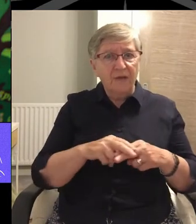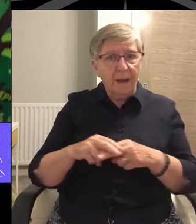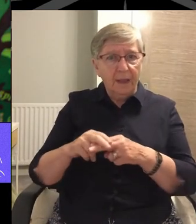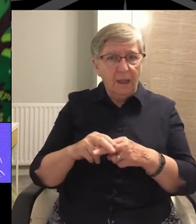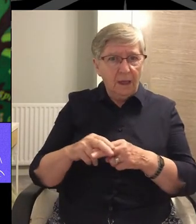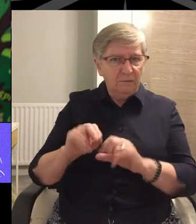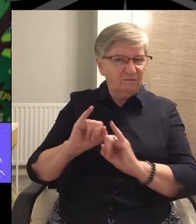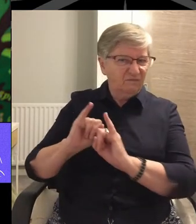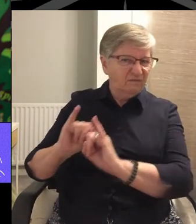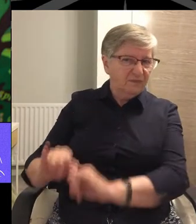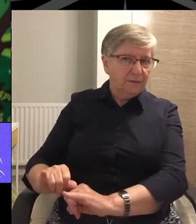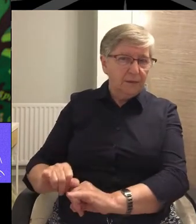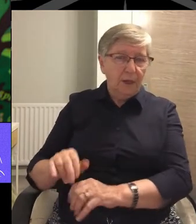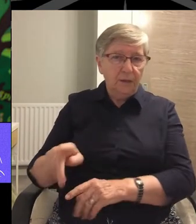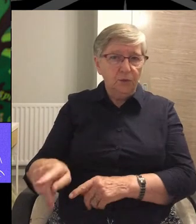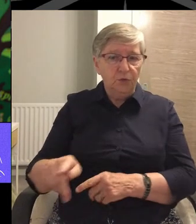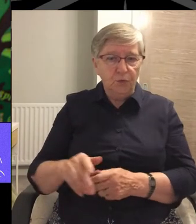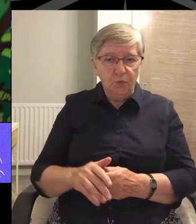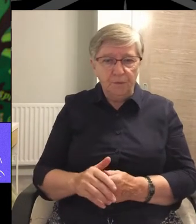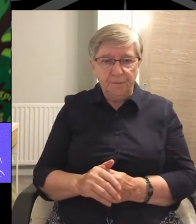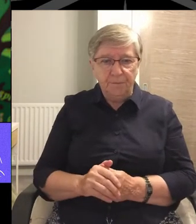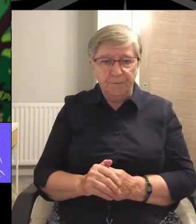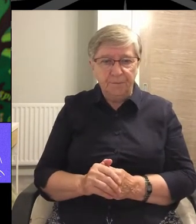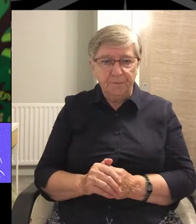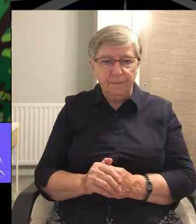born, you were despised.